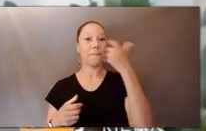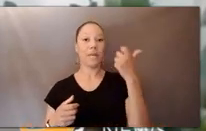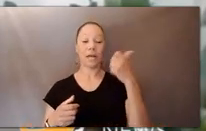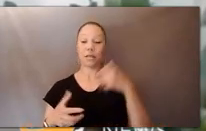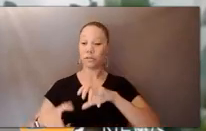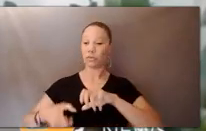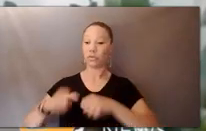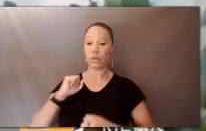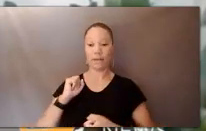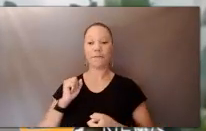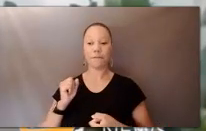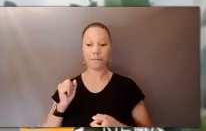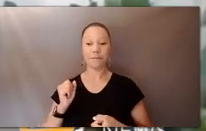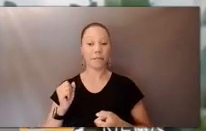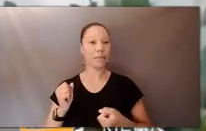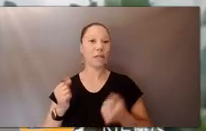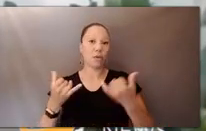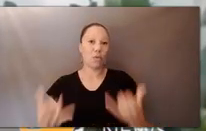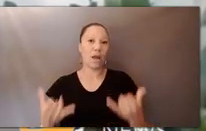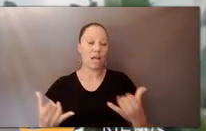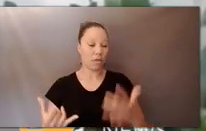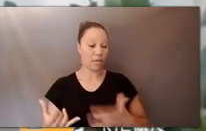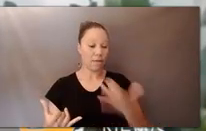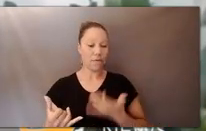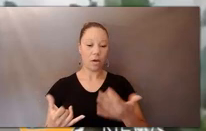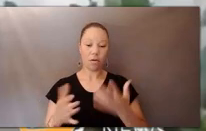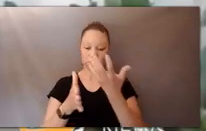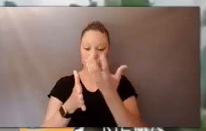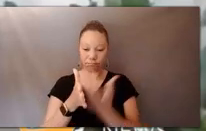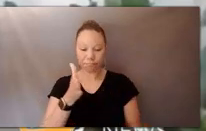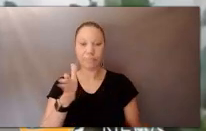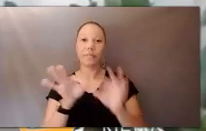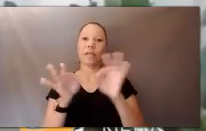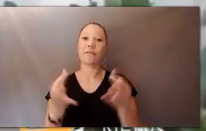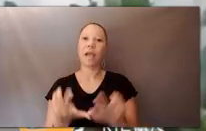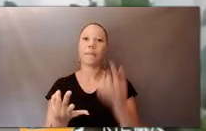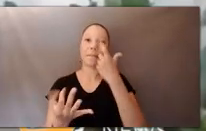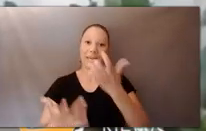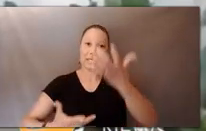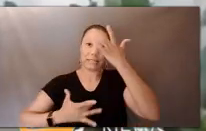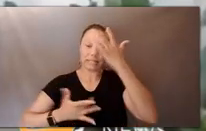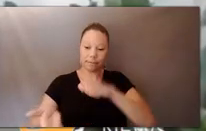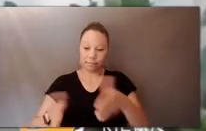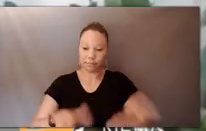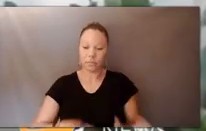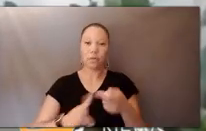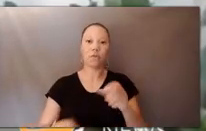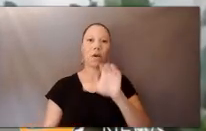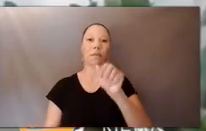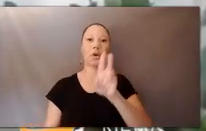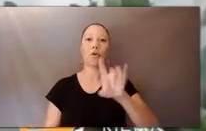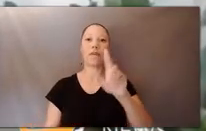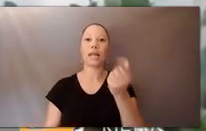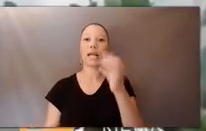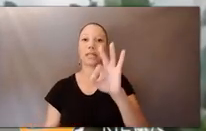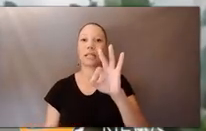because grief could be right now a sense of a loss of a family member due to COVID-19. Grief can also come in the form of